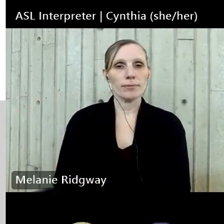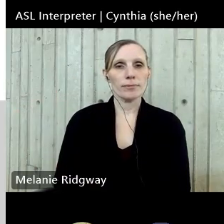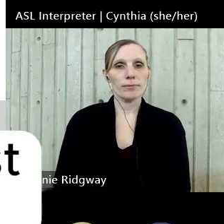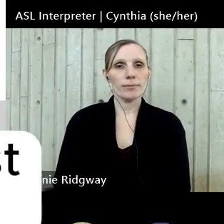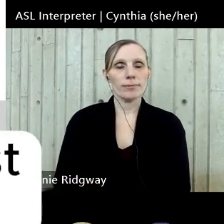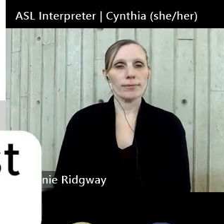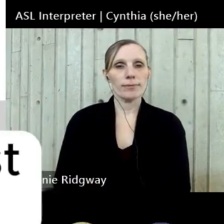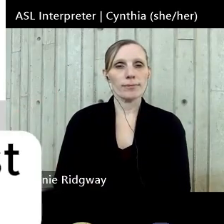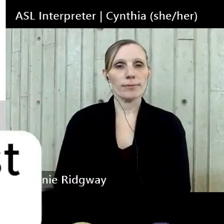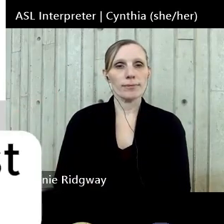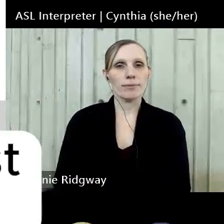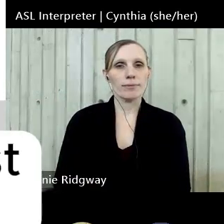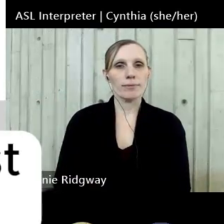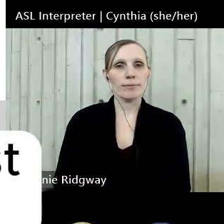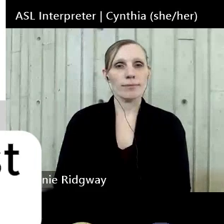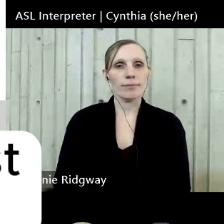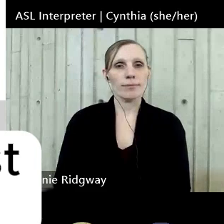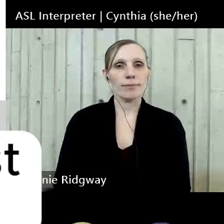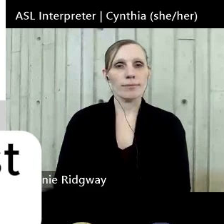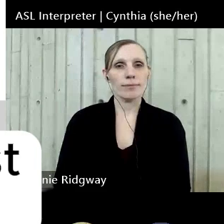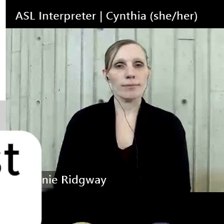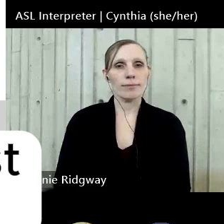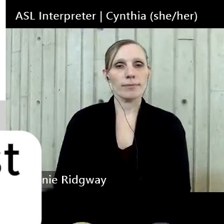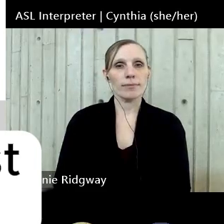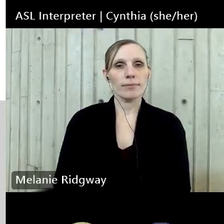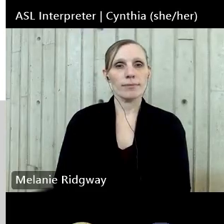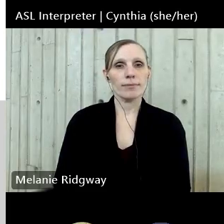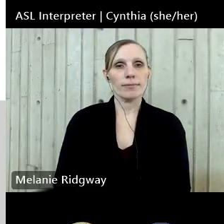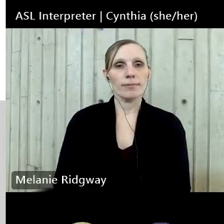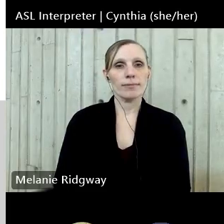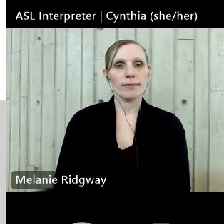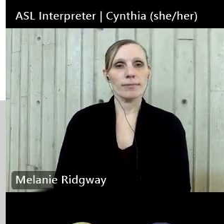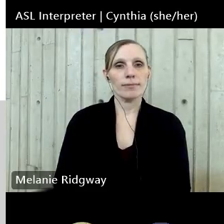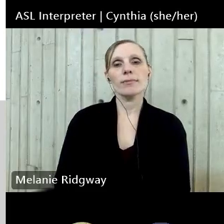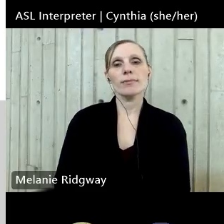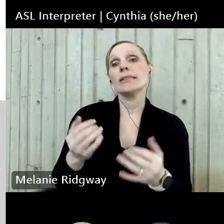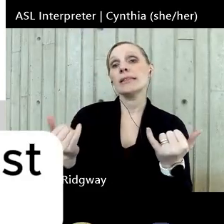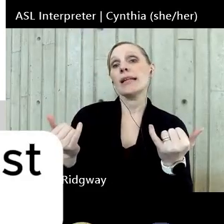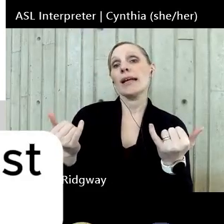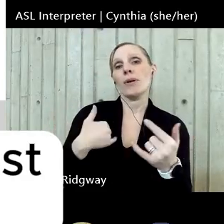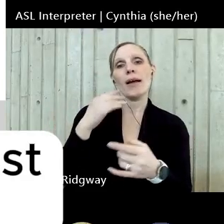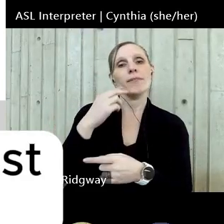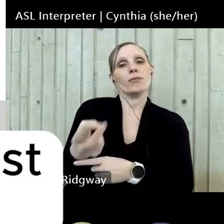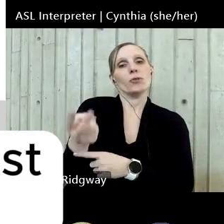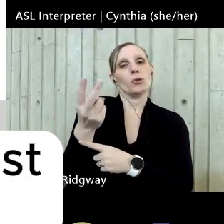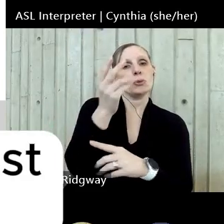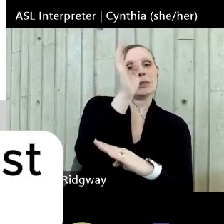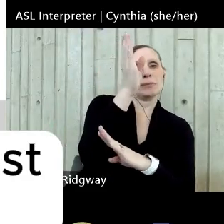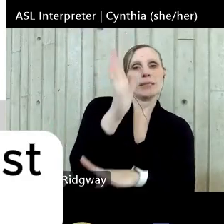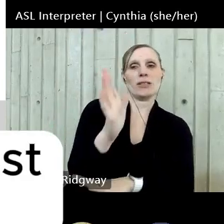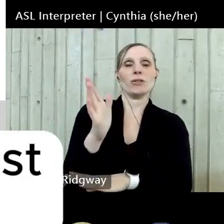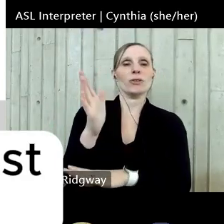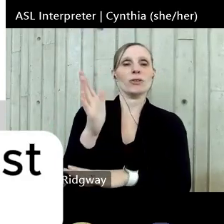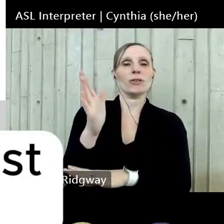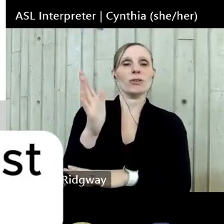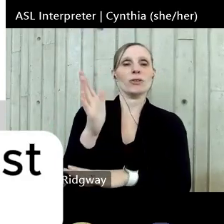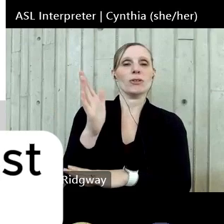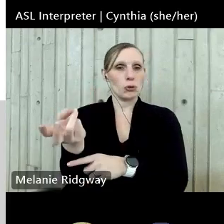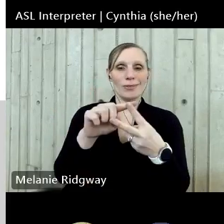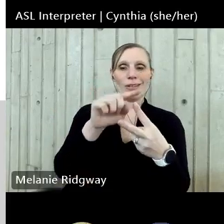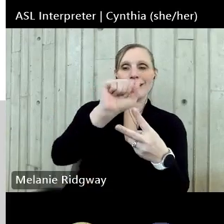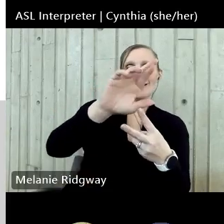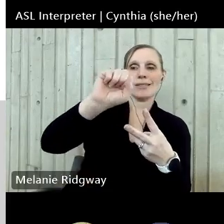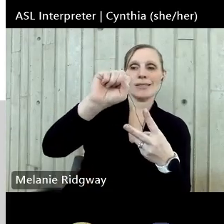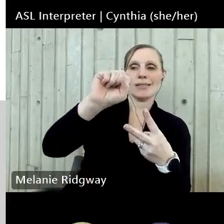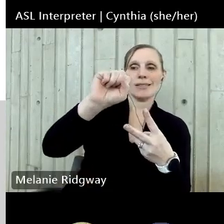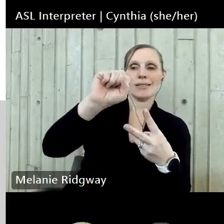So we're just going to introduce our two guest speakers today, Sarah and Nick. So it's my pleasure to introduce our first guest speaker,